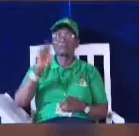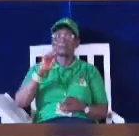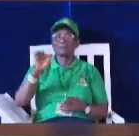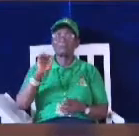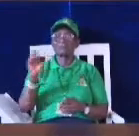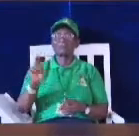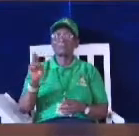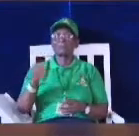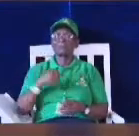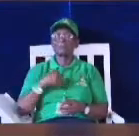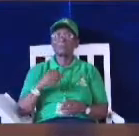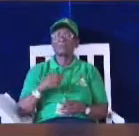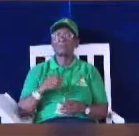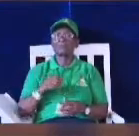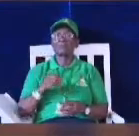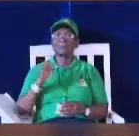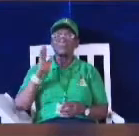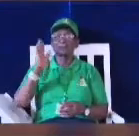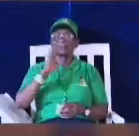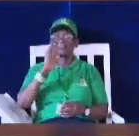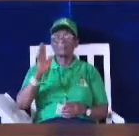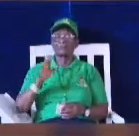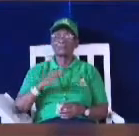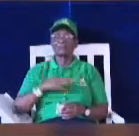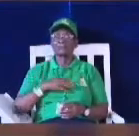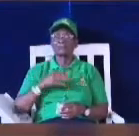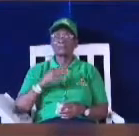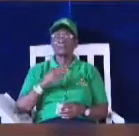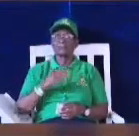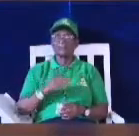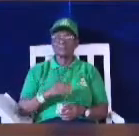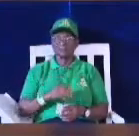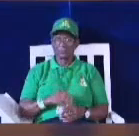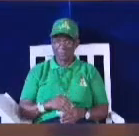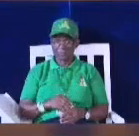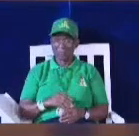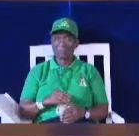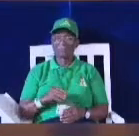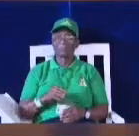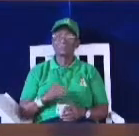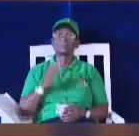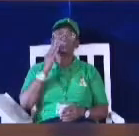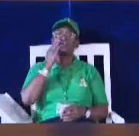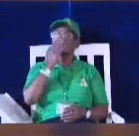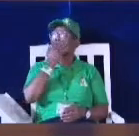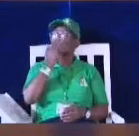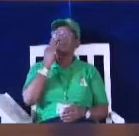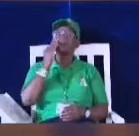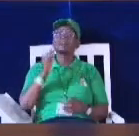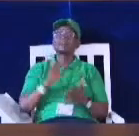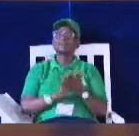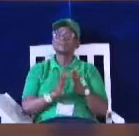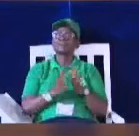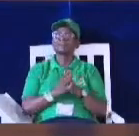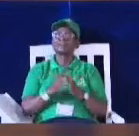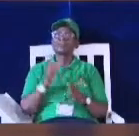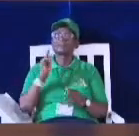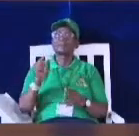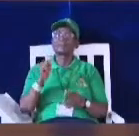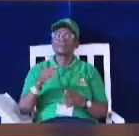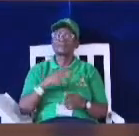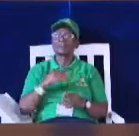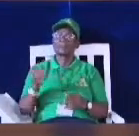waving my hand and handkerchiefs become anointed and you return with